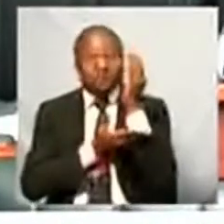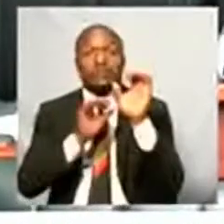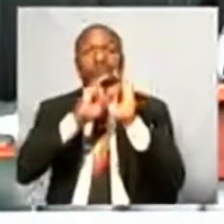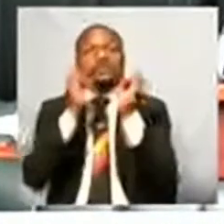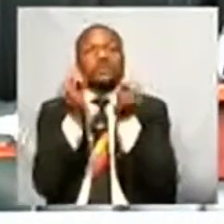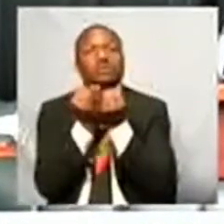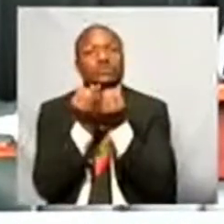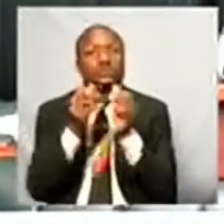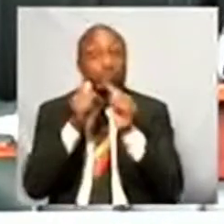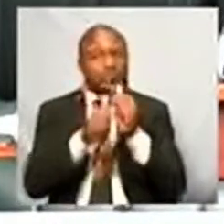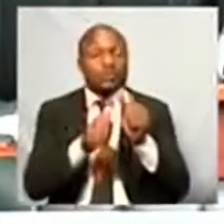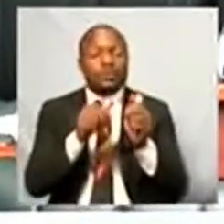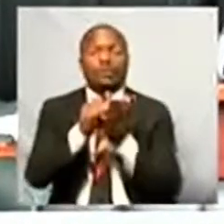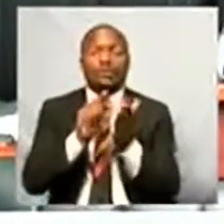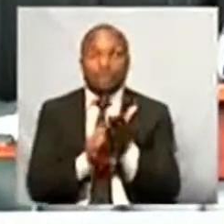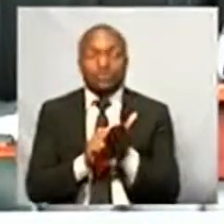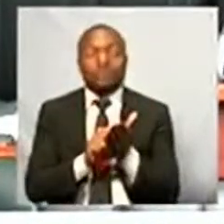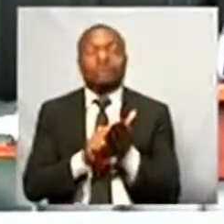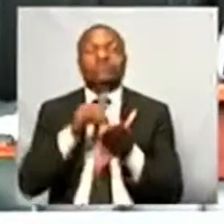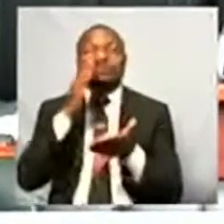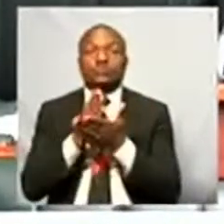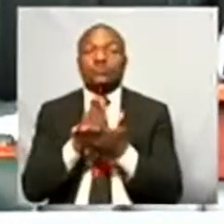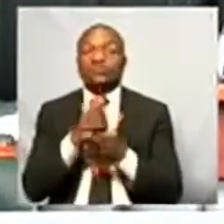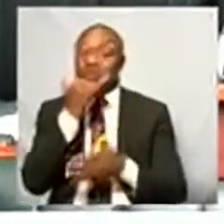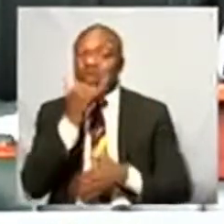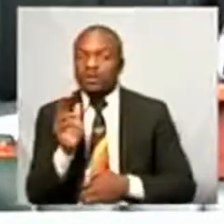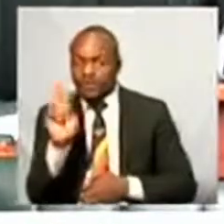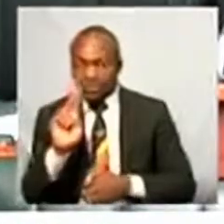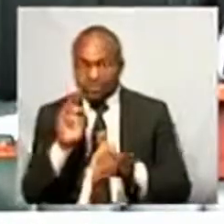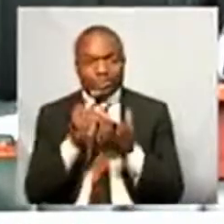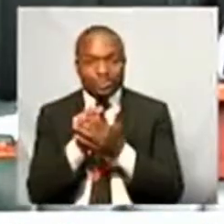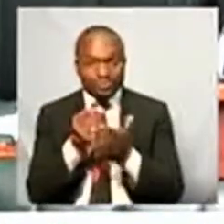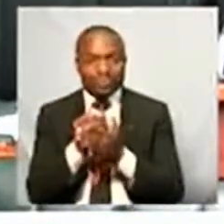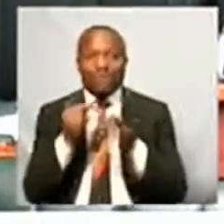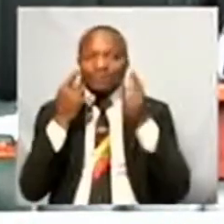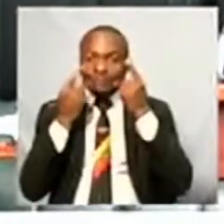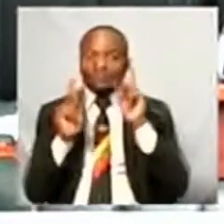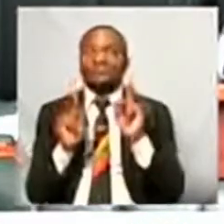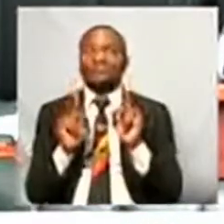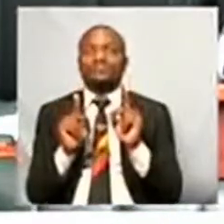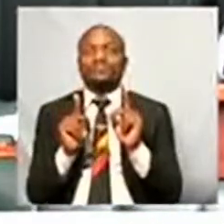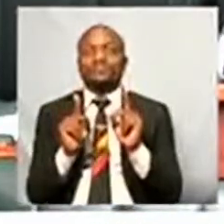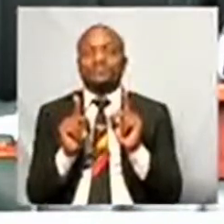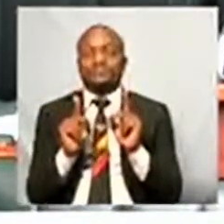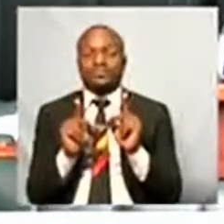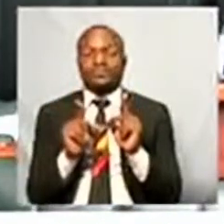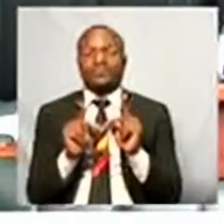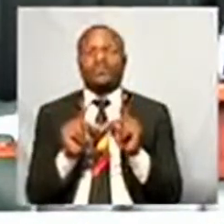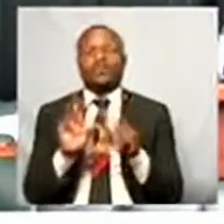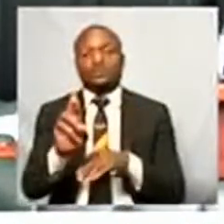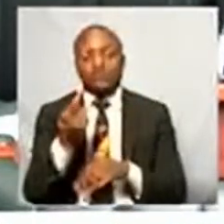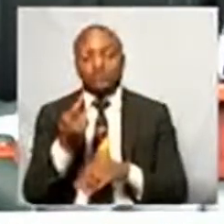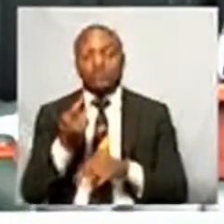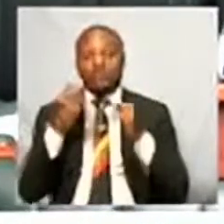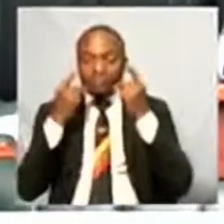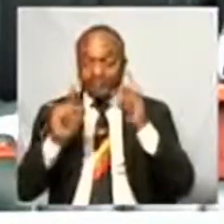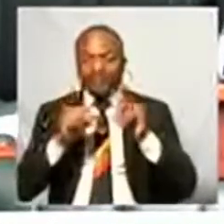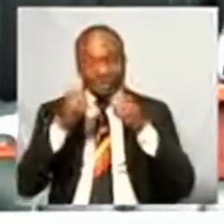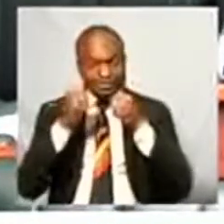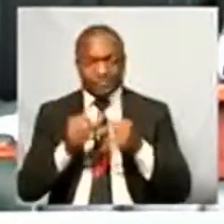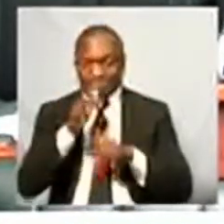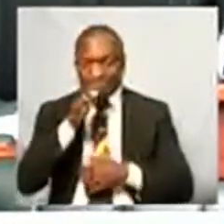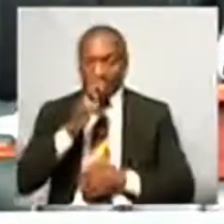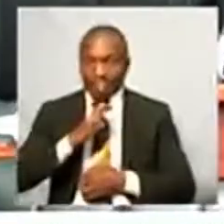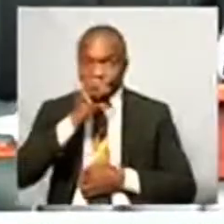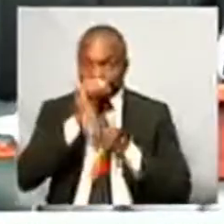compliance, deter misuse of public resources, and contribute significantly to restoring public confidence. Madam